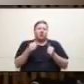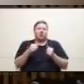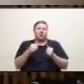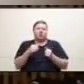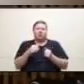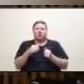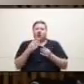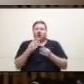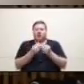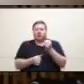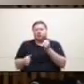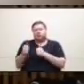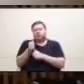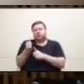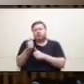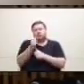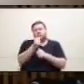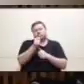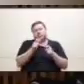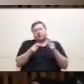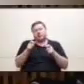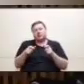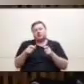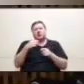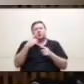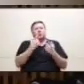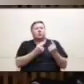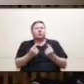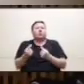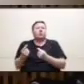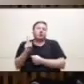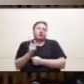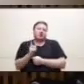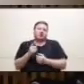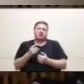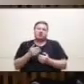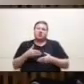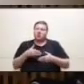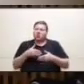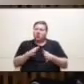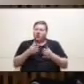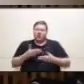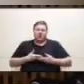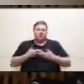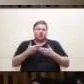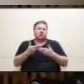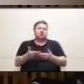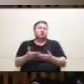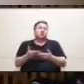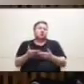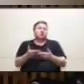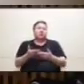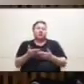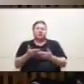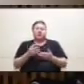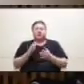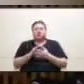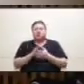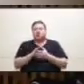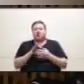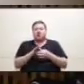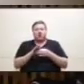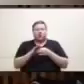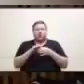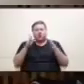monthly basis in terms of what have we done and to what extent have we serviced these commitments that we are having, especially on the side